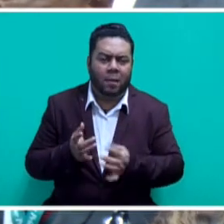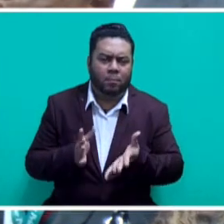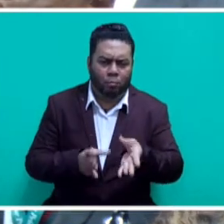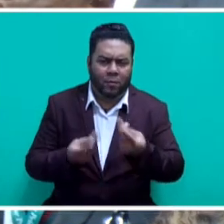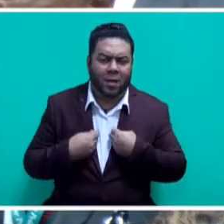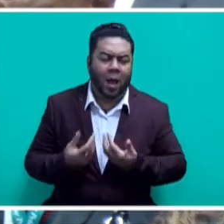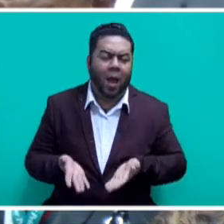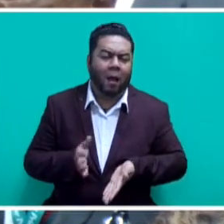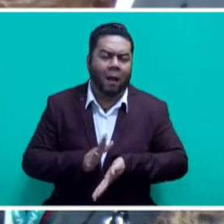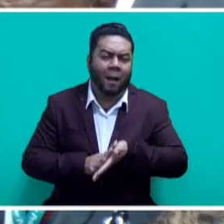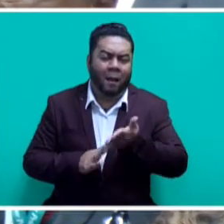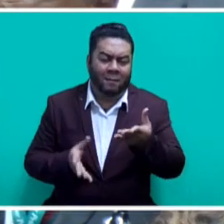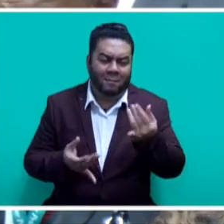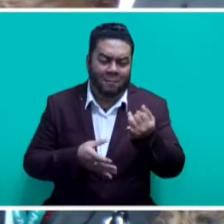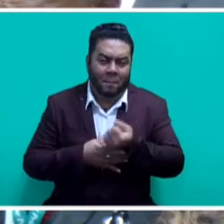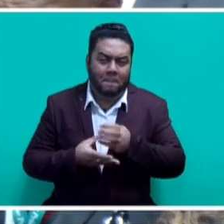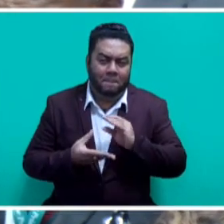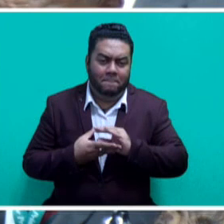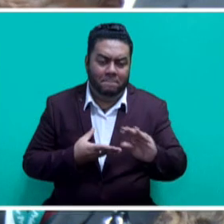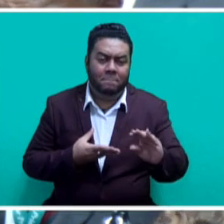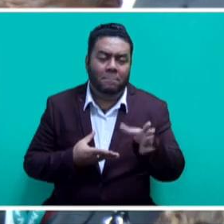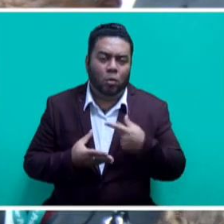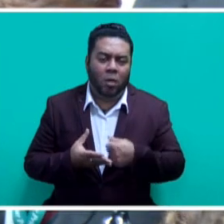hard-working farmers. To do this,